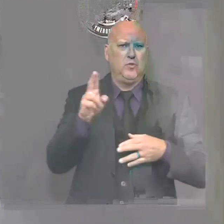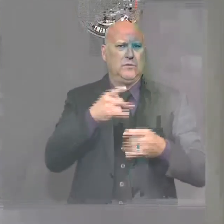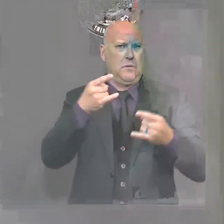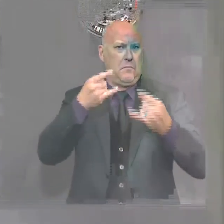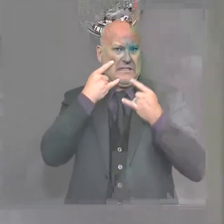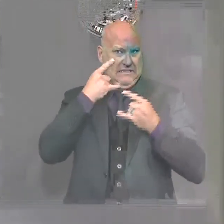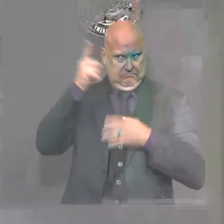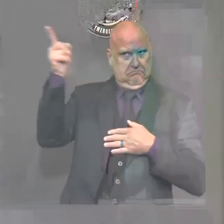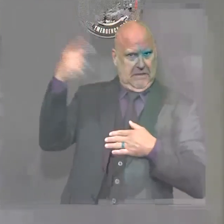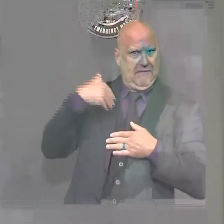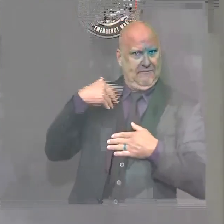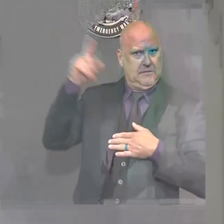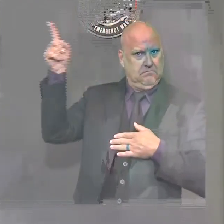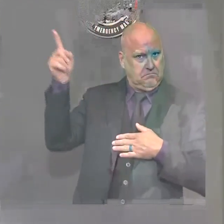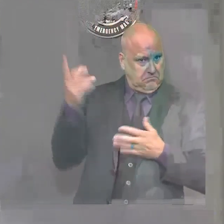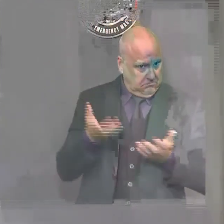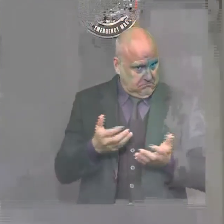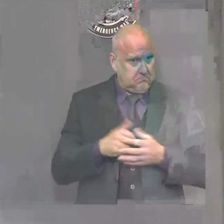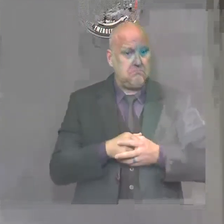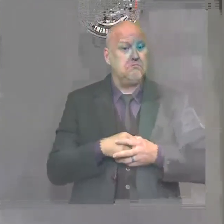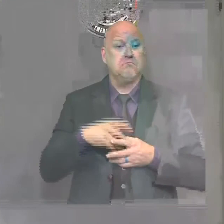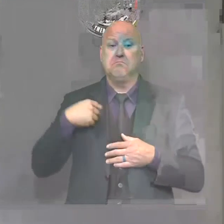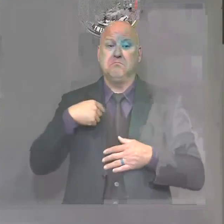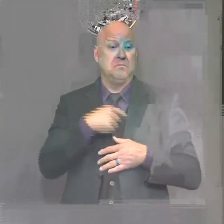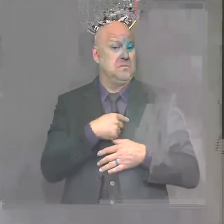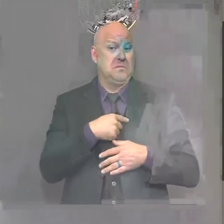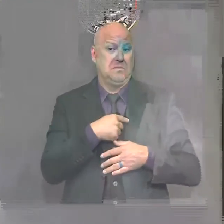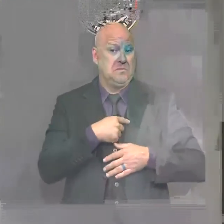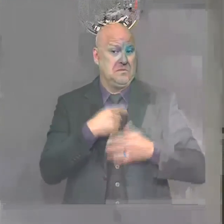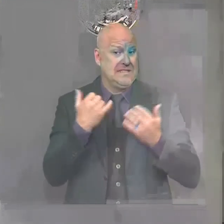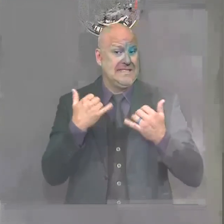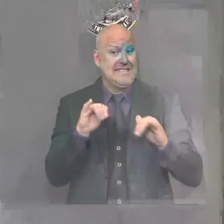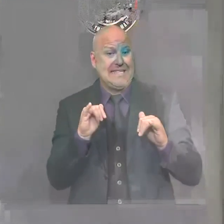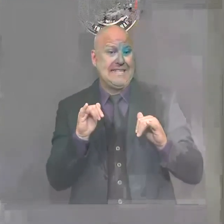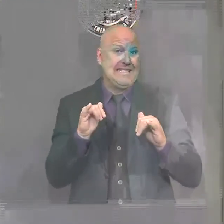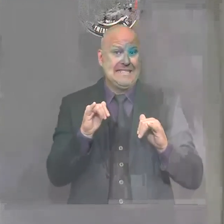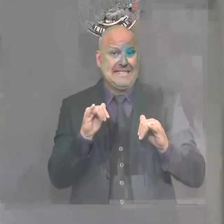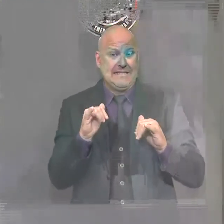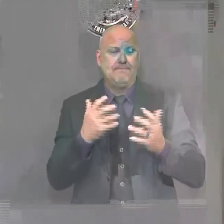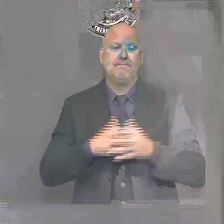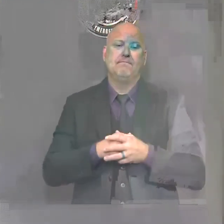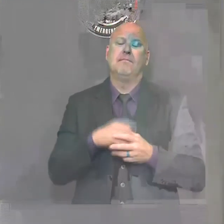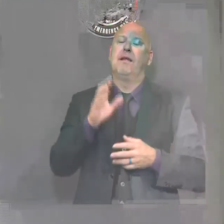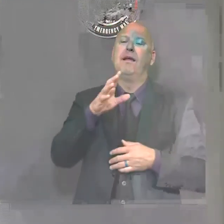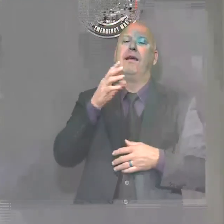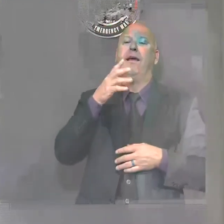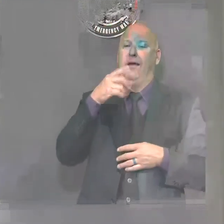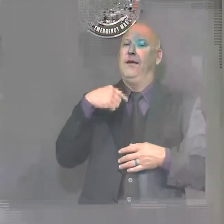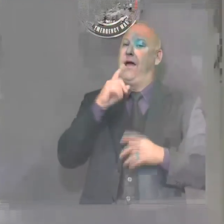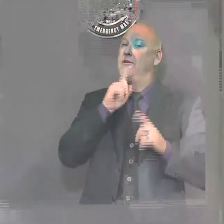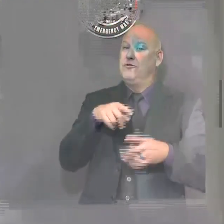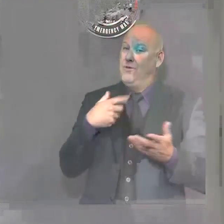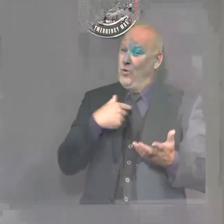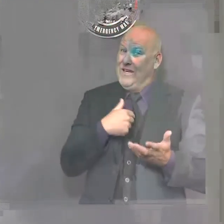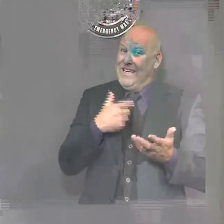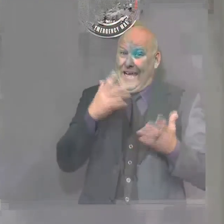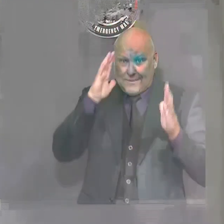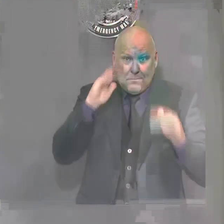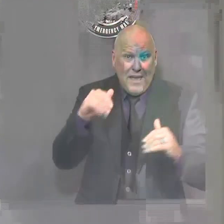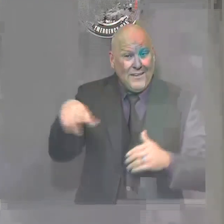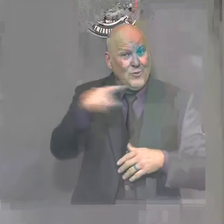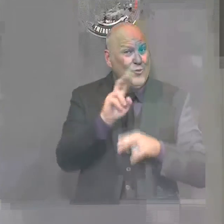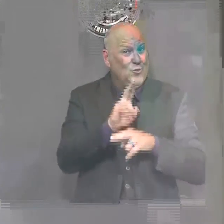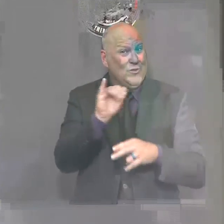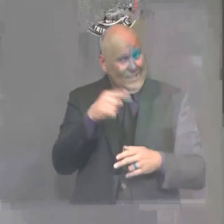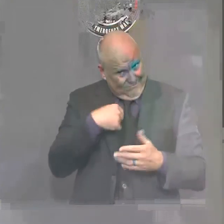expecting that every Utahn out there wear face coverings when social distancing isn't possible. Right now we're not thinking of any stricter rules.